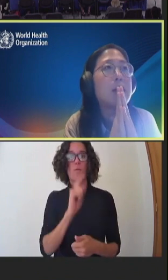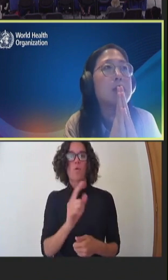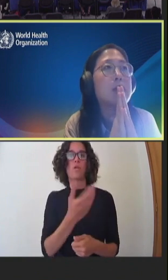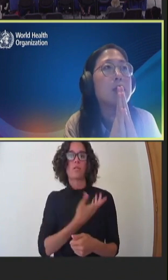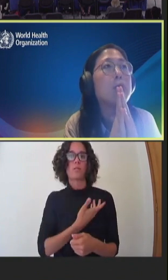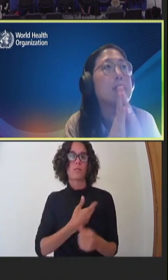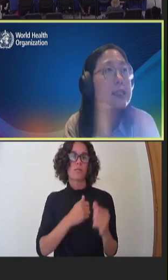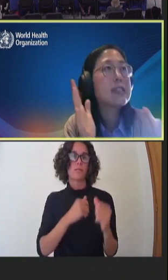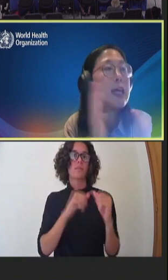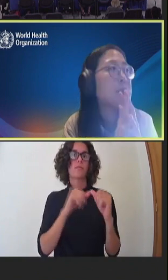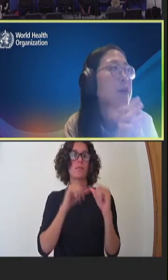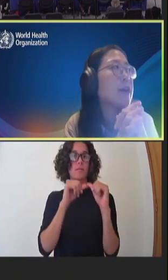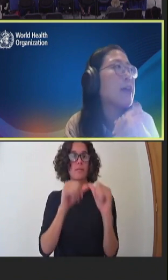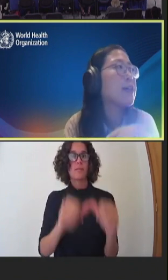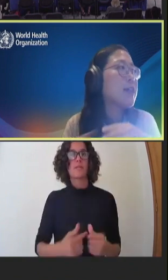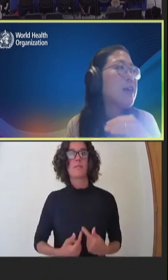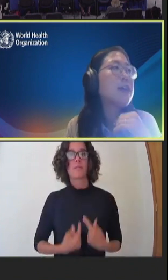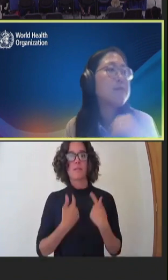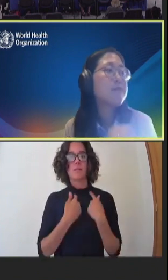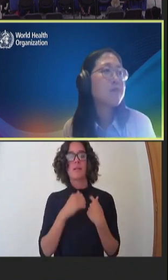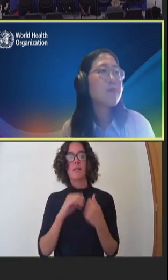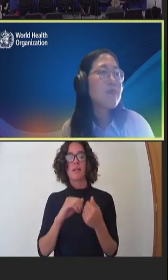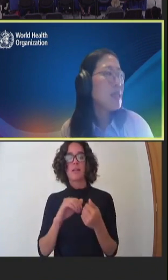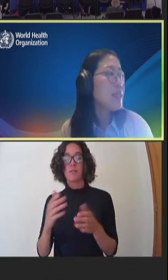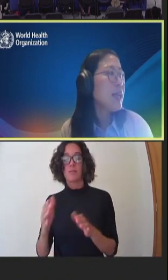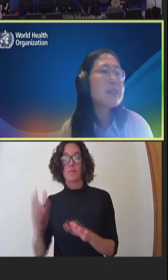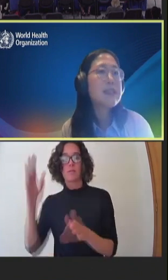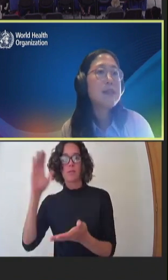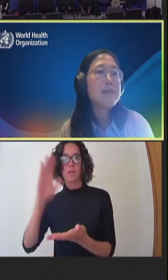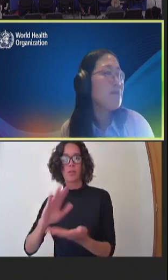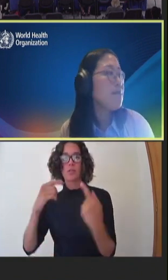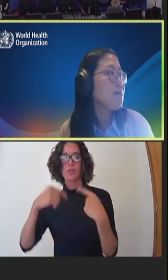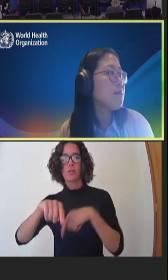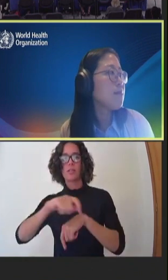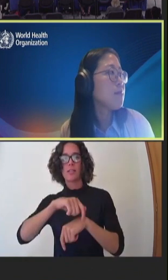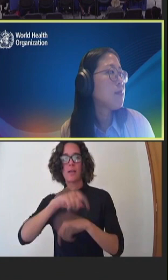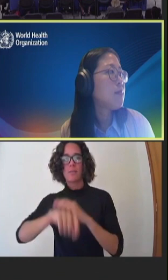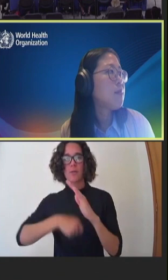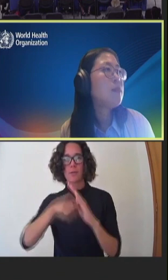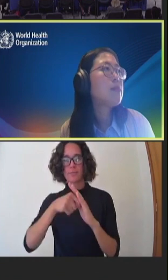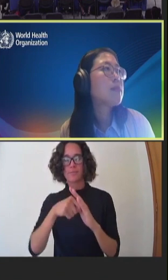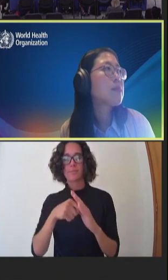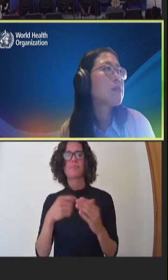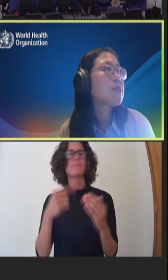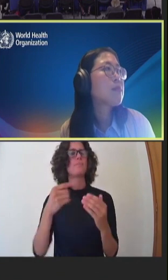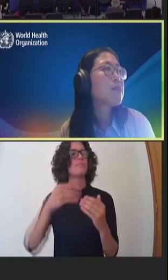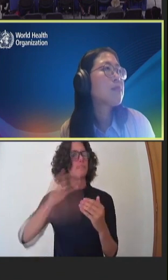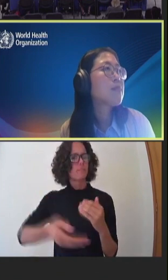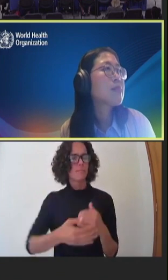rate reduction during this time period. Next.